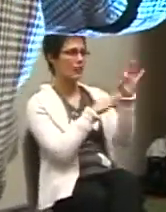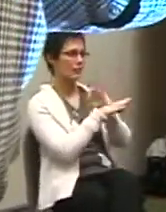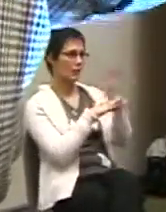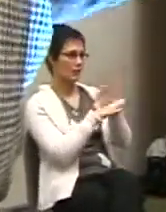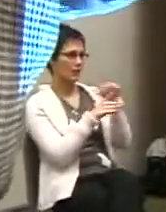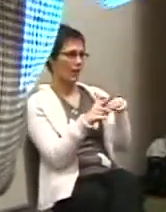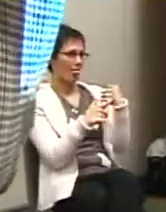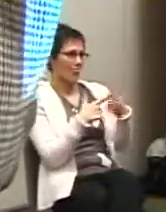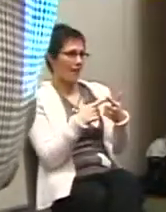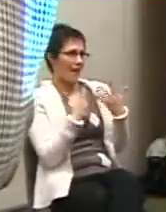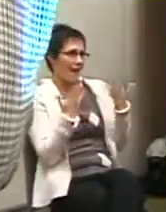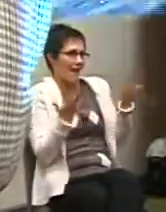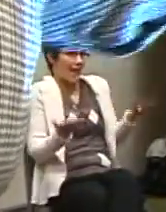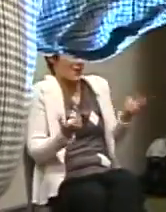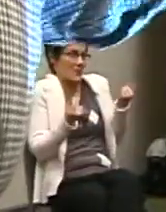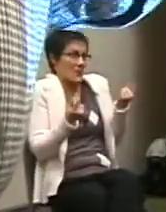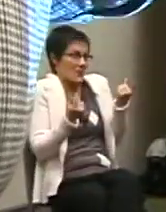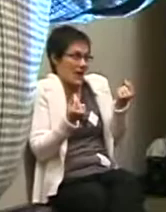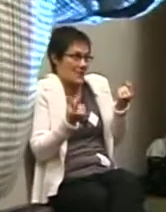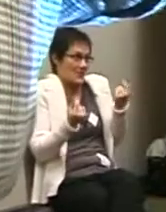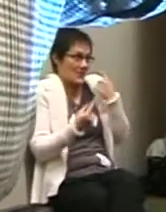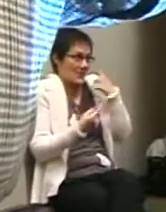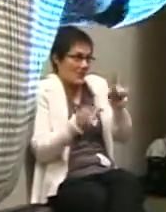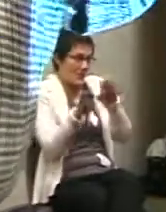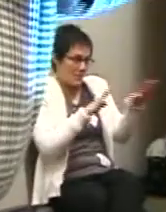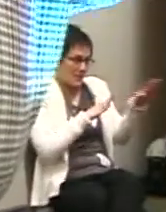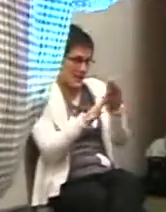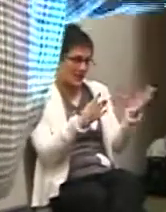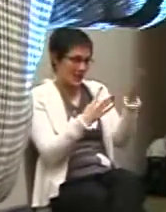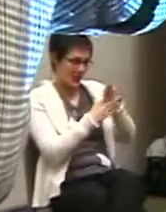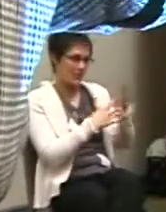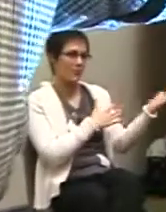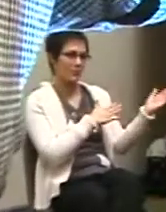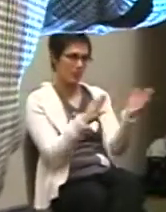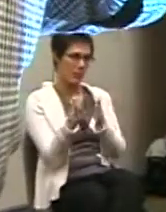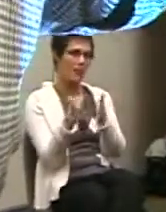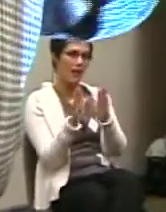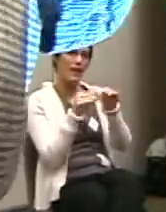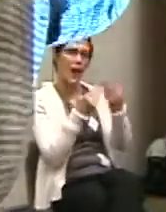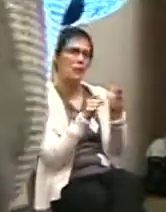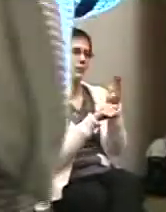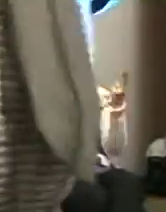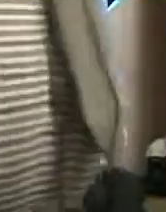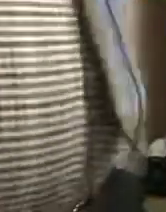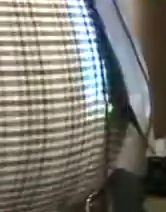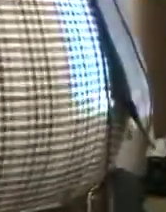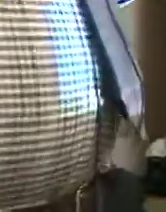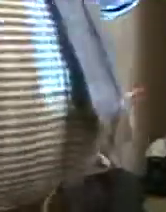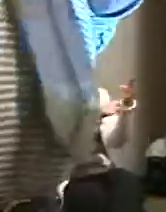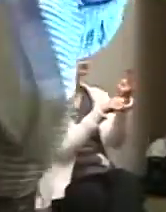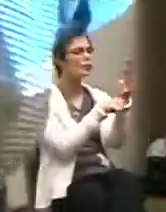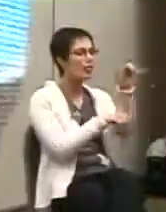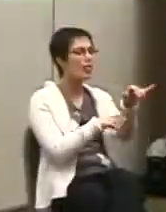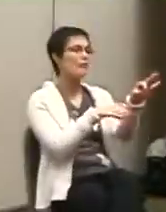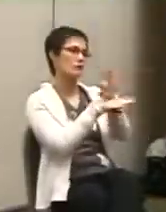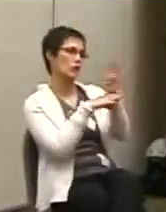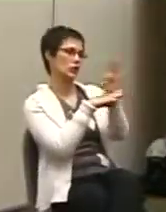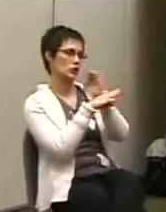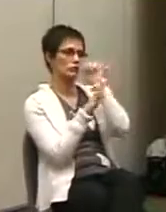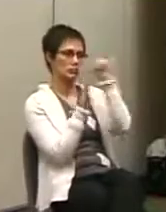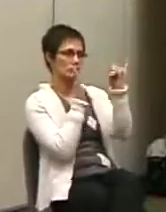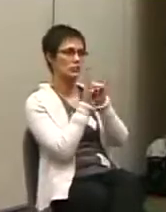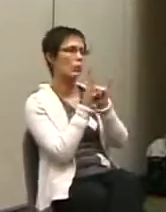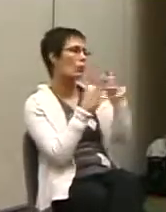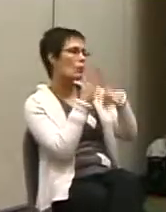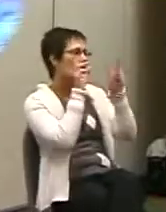do? How does that translate into the behavior intervention plan and make use of the function? So I don't know what kind of issues, but what issues are